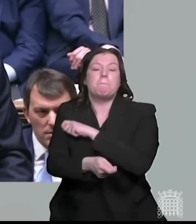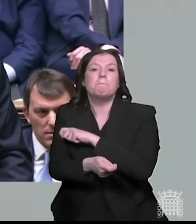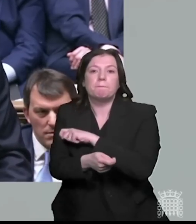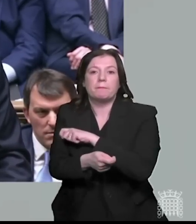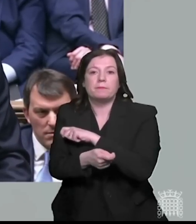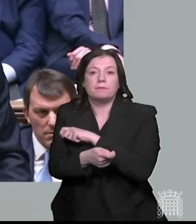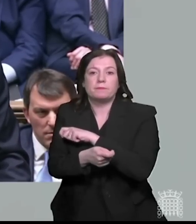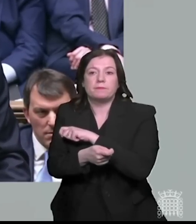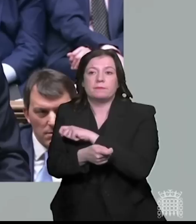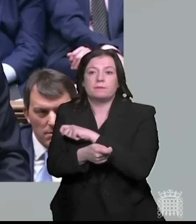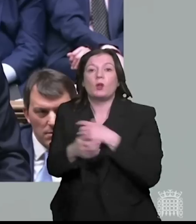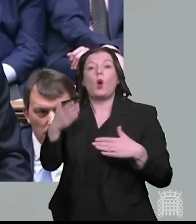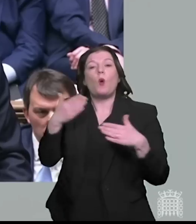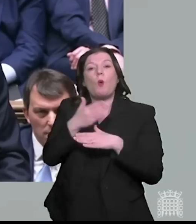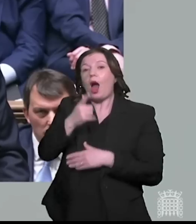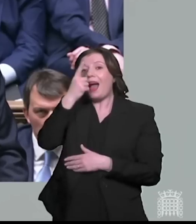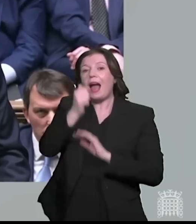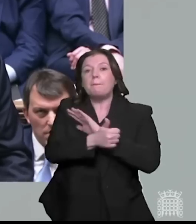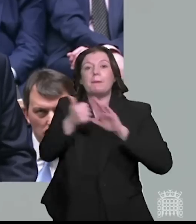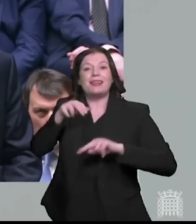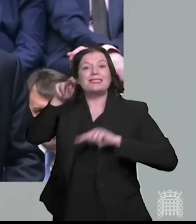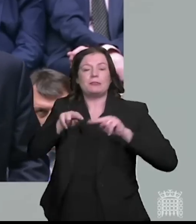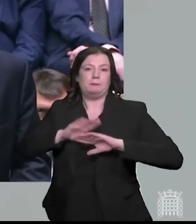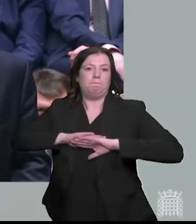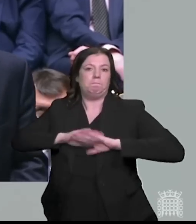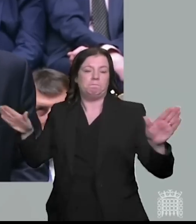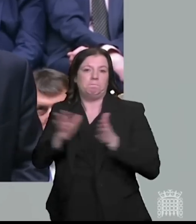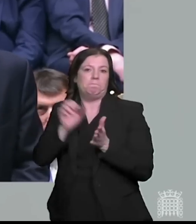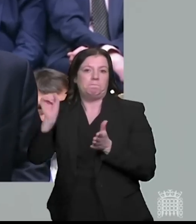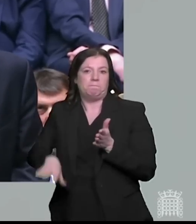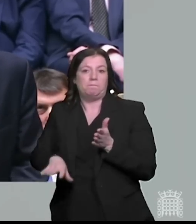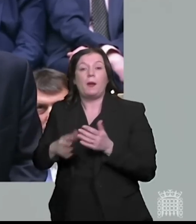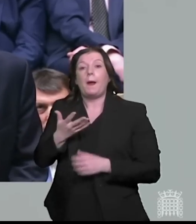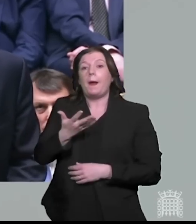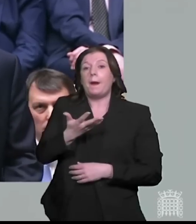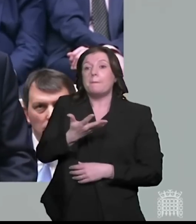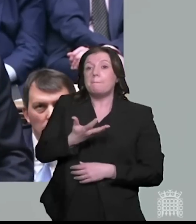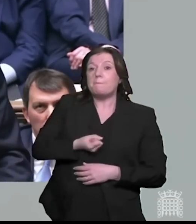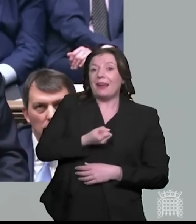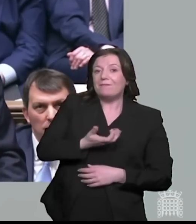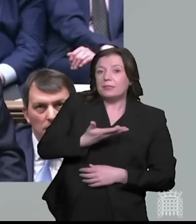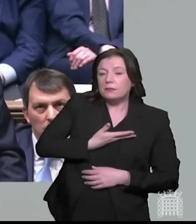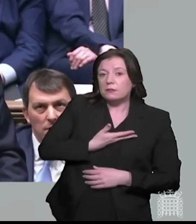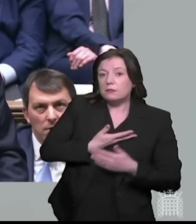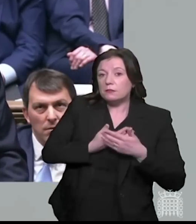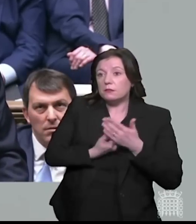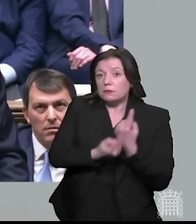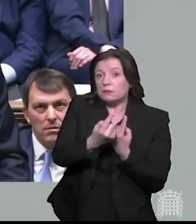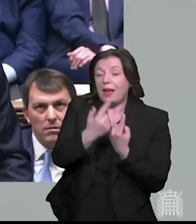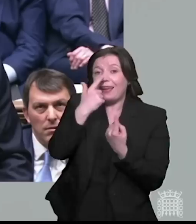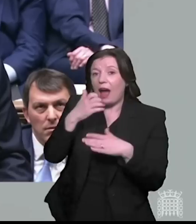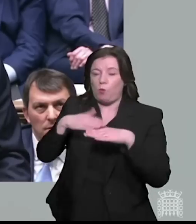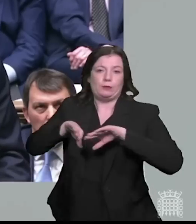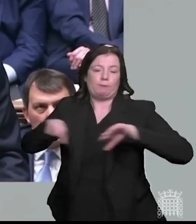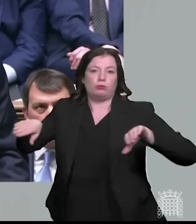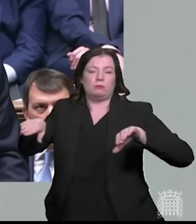will abolish the work capability assessment in Great Britain and separate benefit entitlement from an individual's ability to